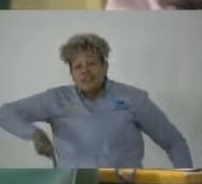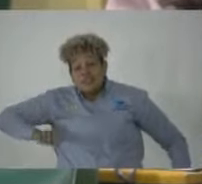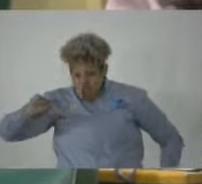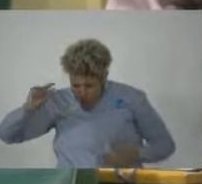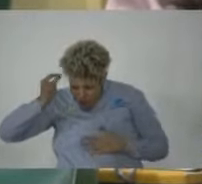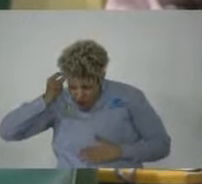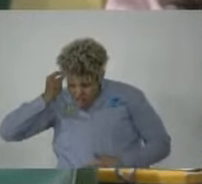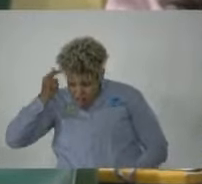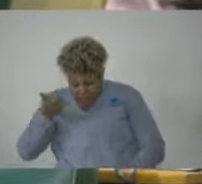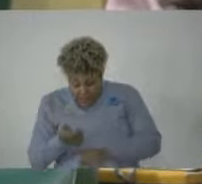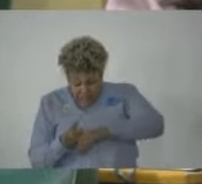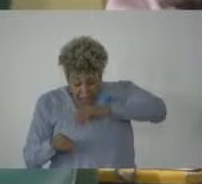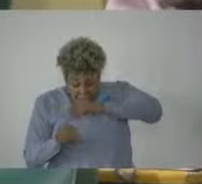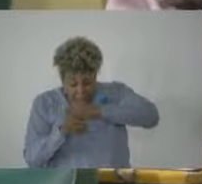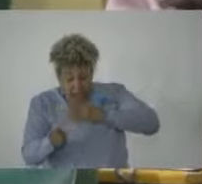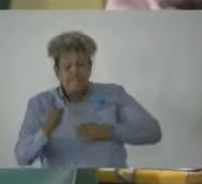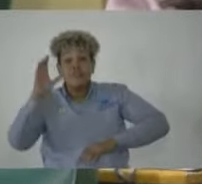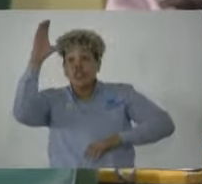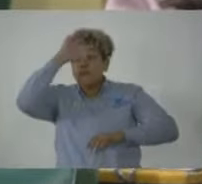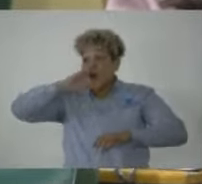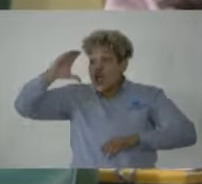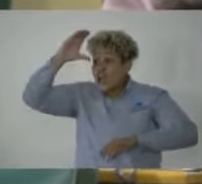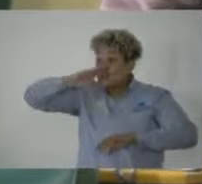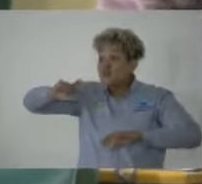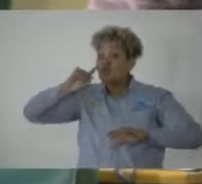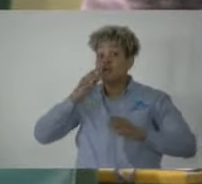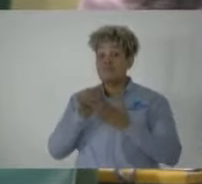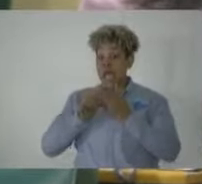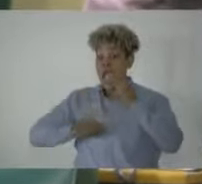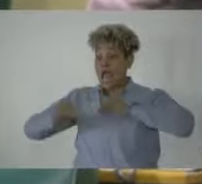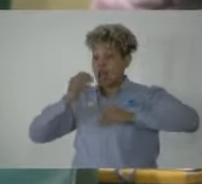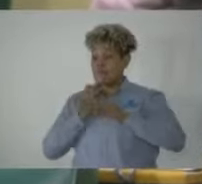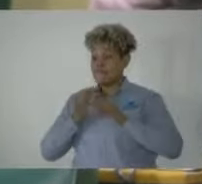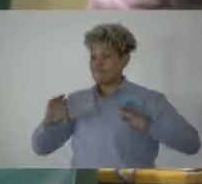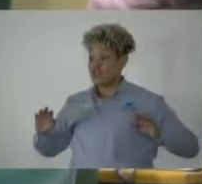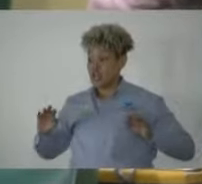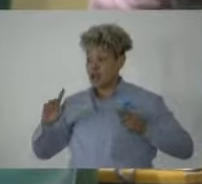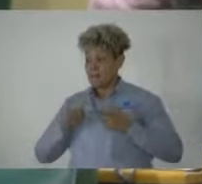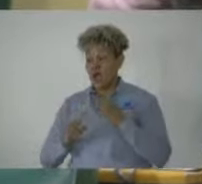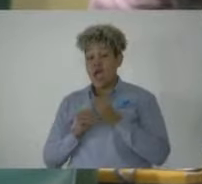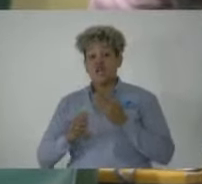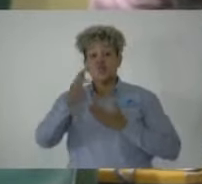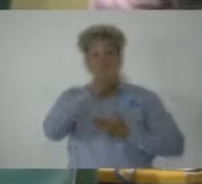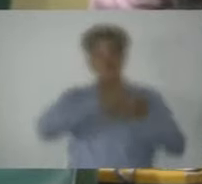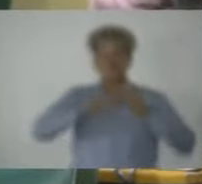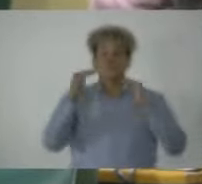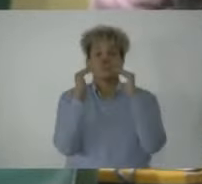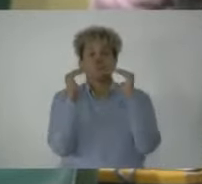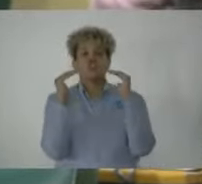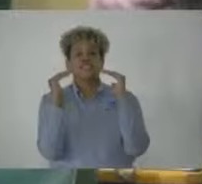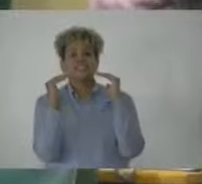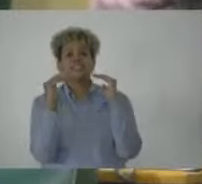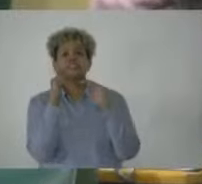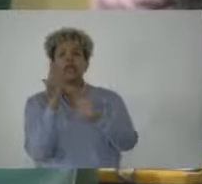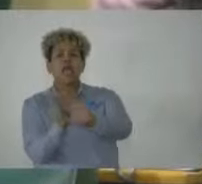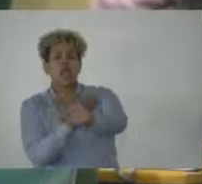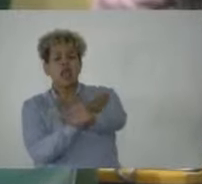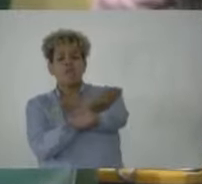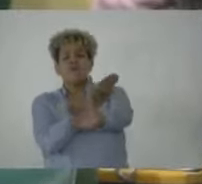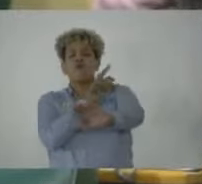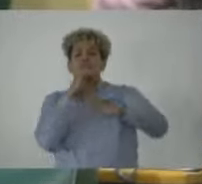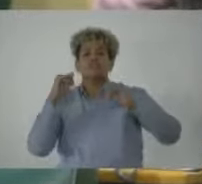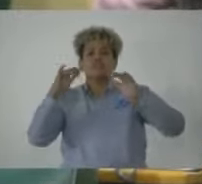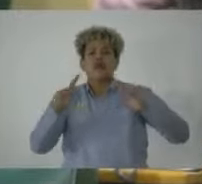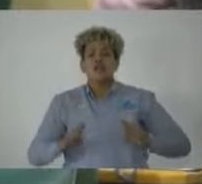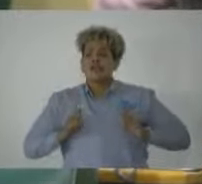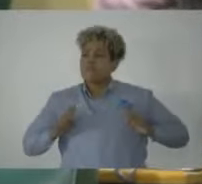this is a government that in the pursuit of economic freedom and social justice improves the standard